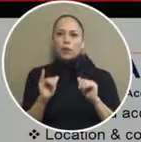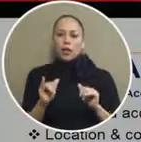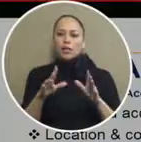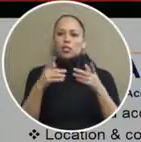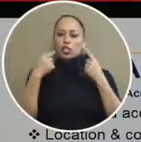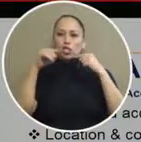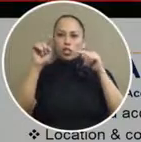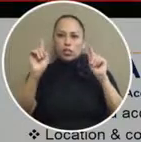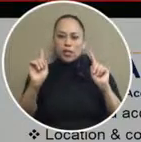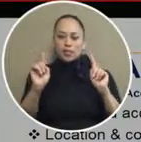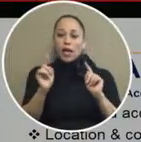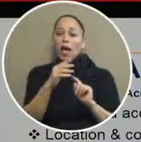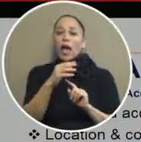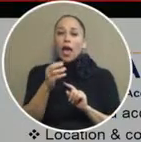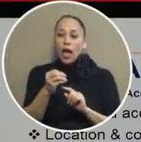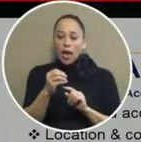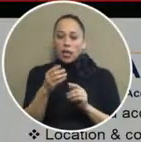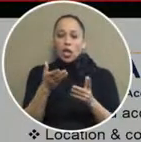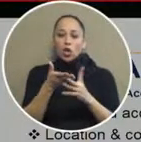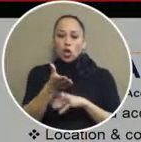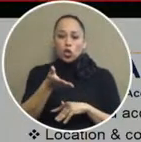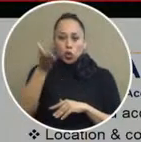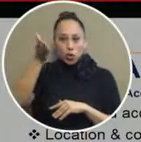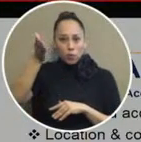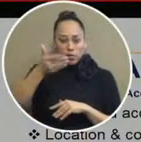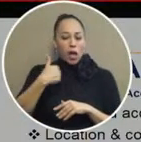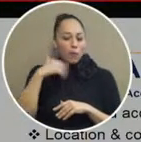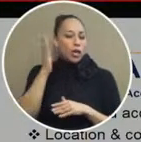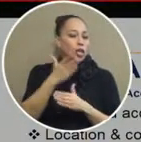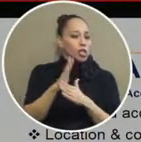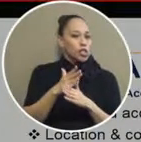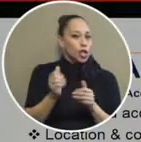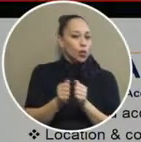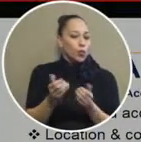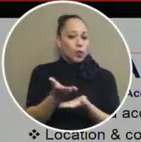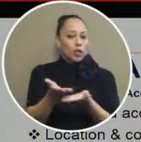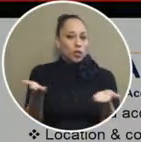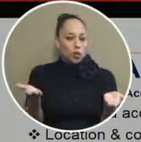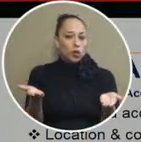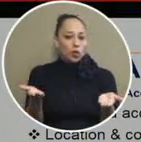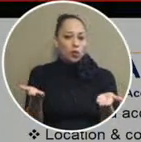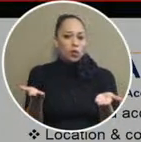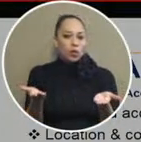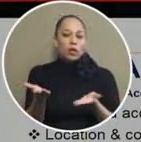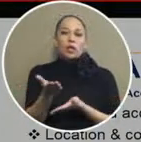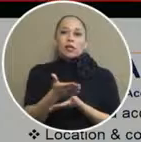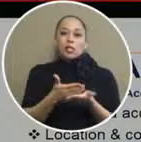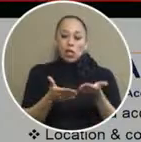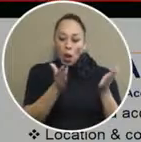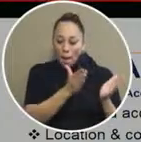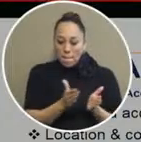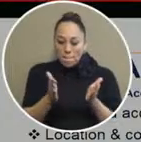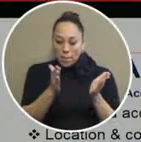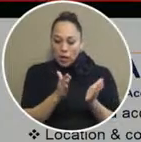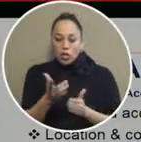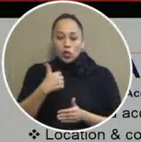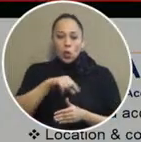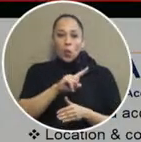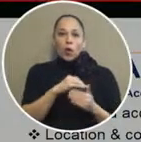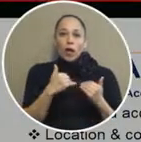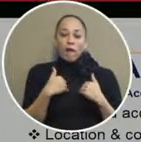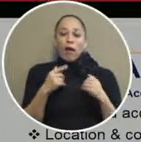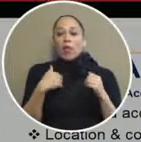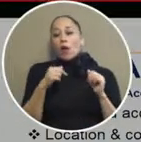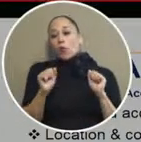great success. And as I go through the presentation, I'm going to share with you some plans that we have that we think we